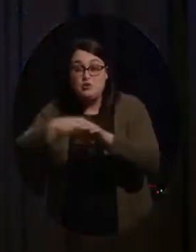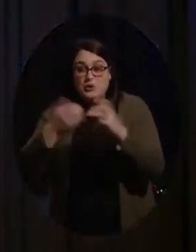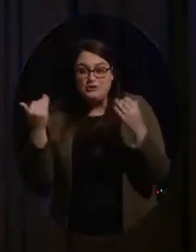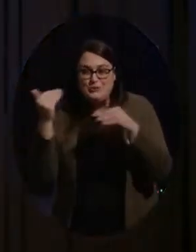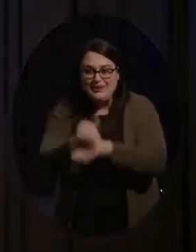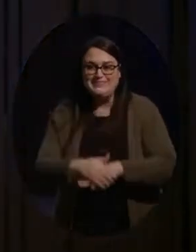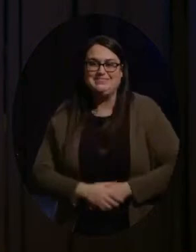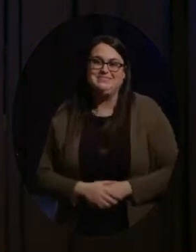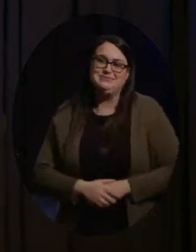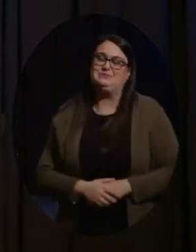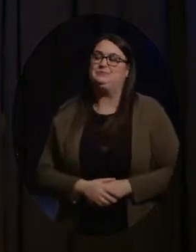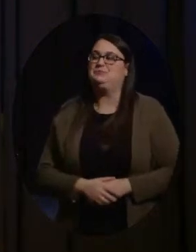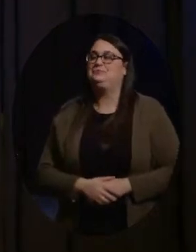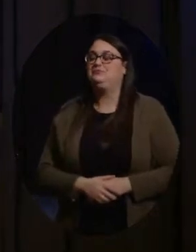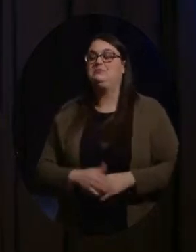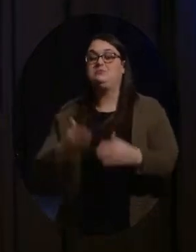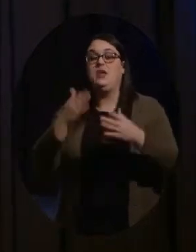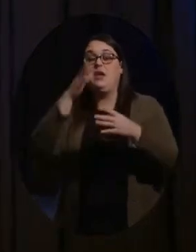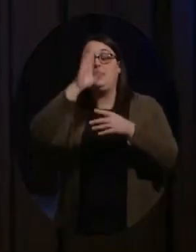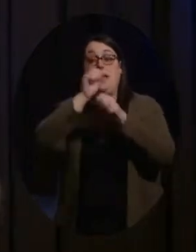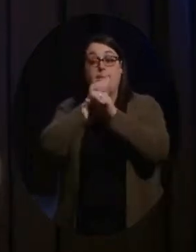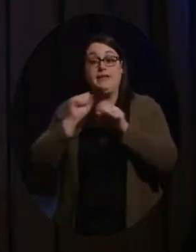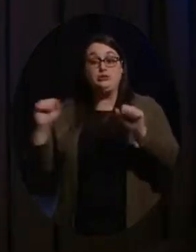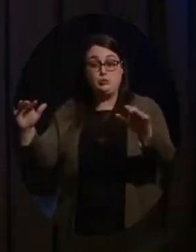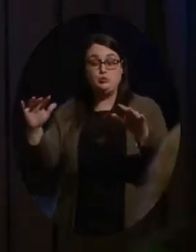tonight. God bless you,